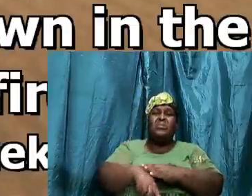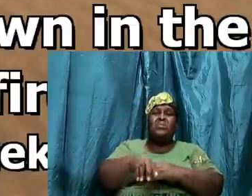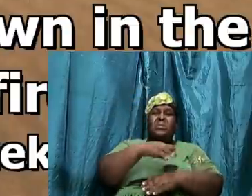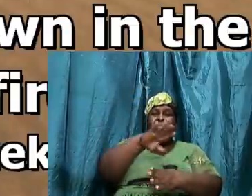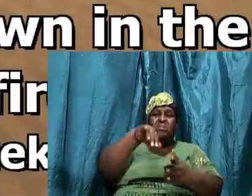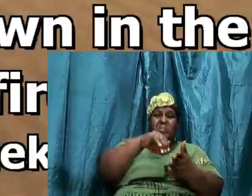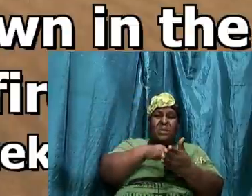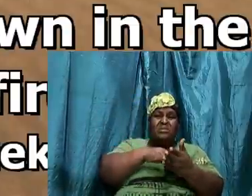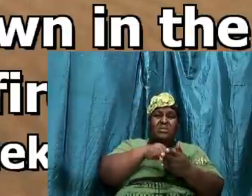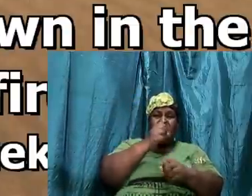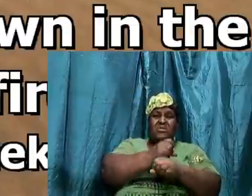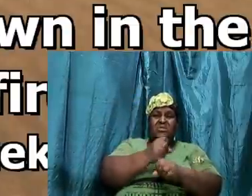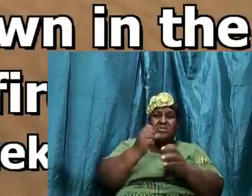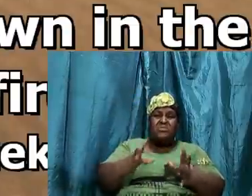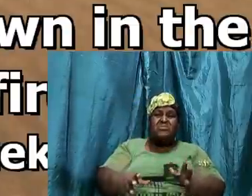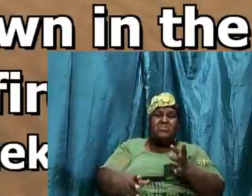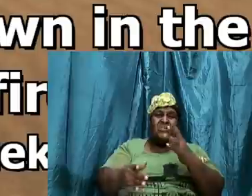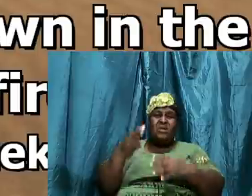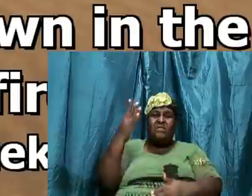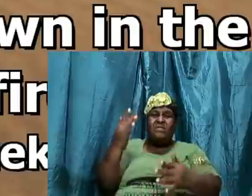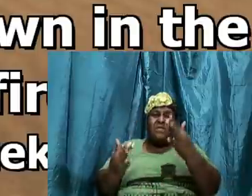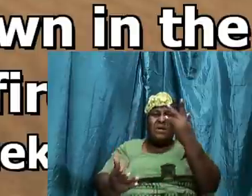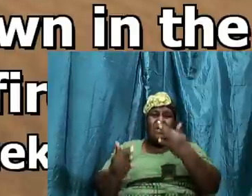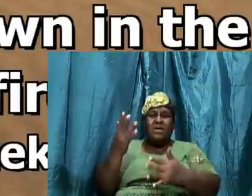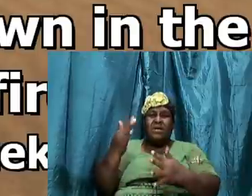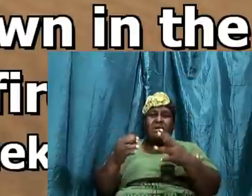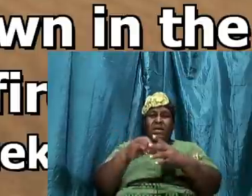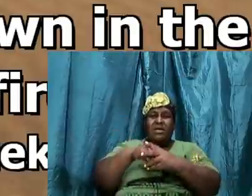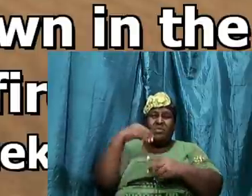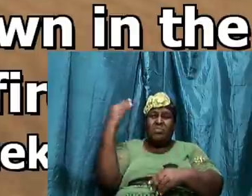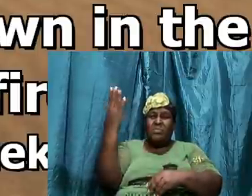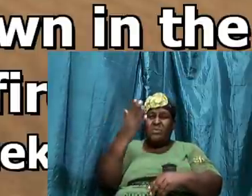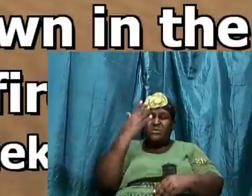This is in the literal now presence of God, you know.